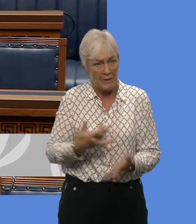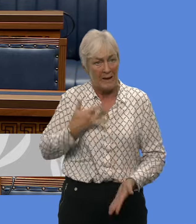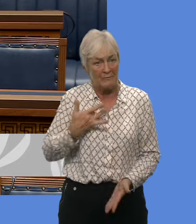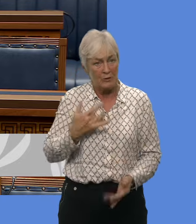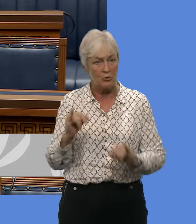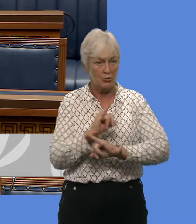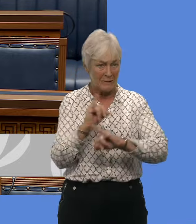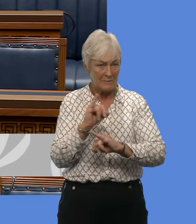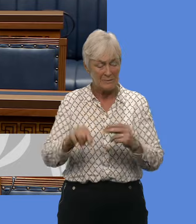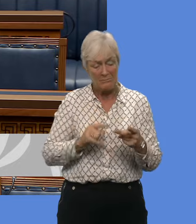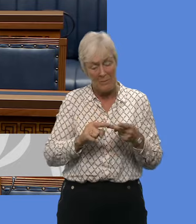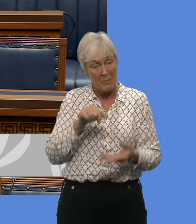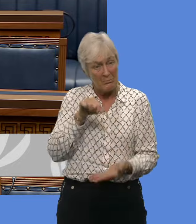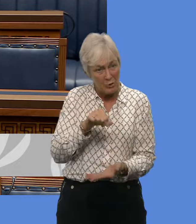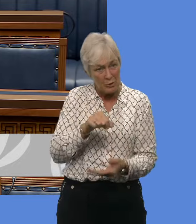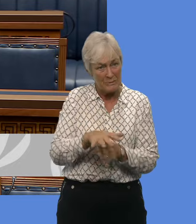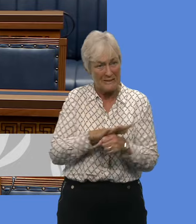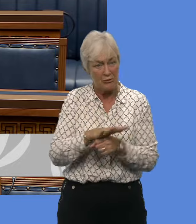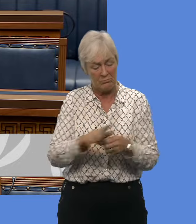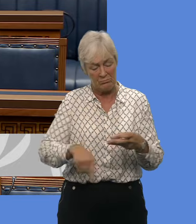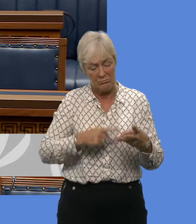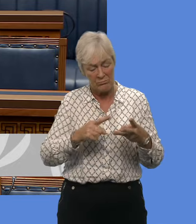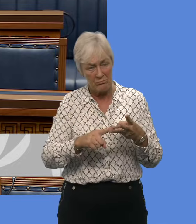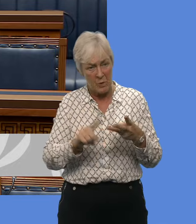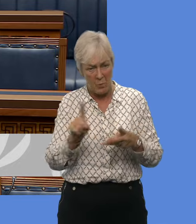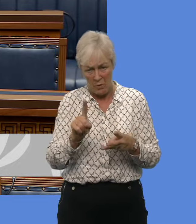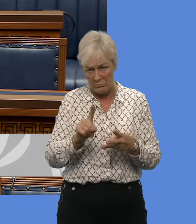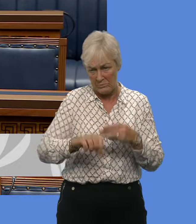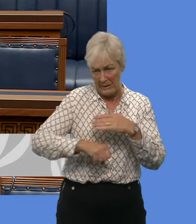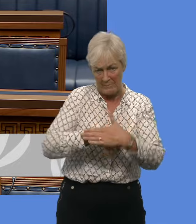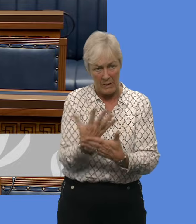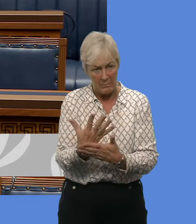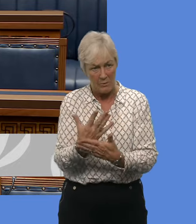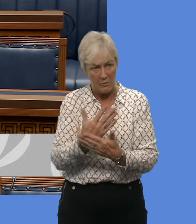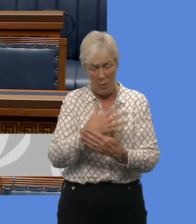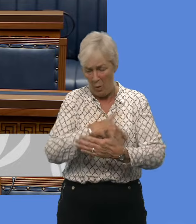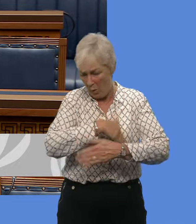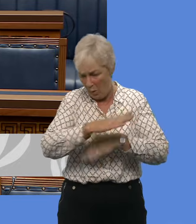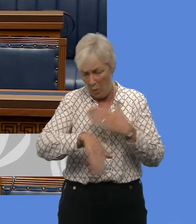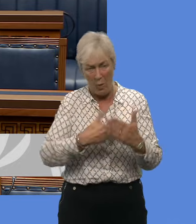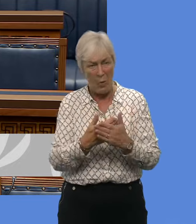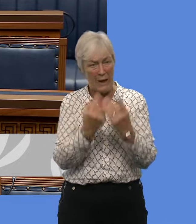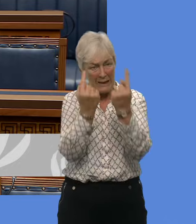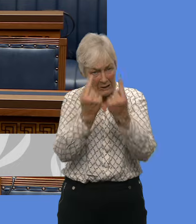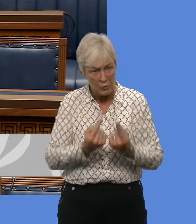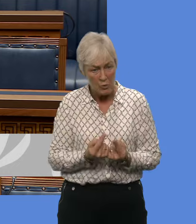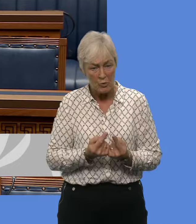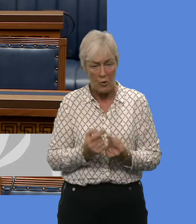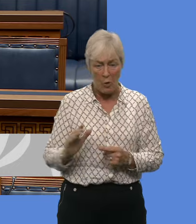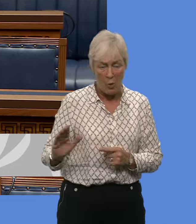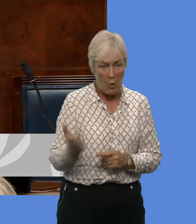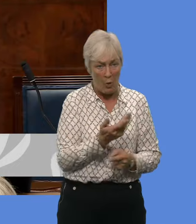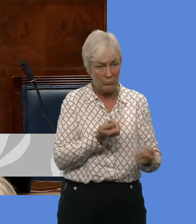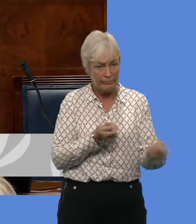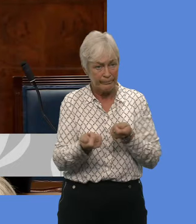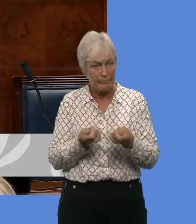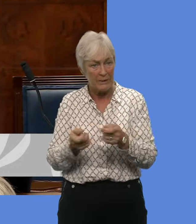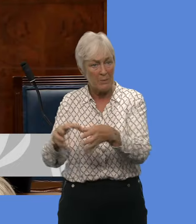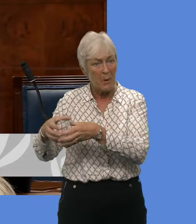the budgetary position, and developments in place-based working, are all factors which colleagues across executive do need to